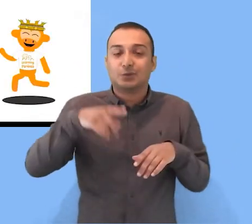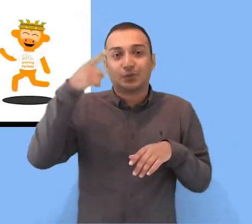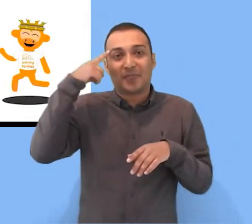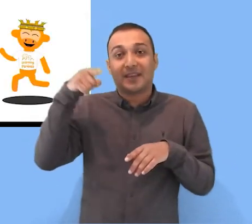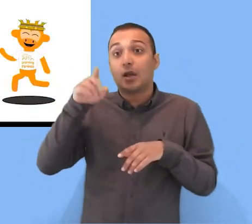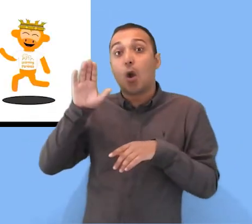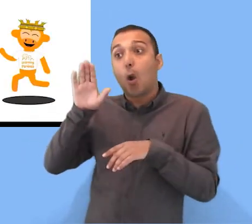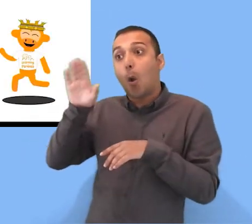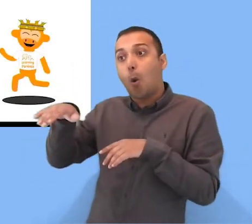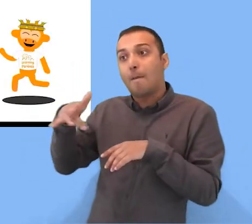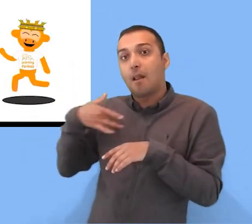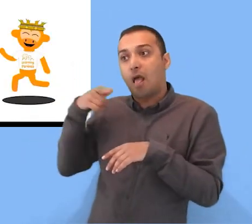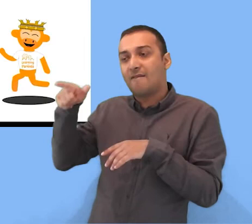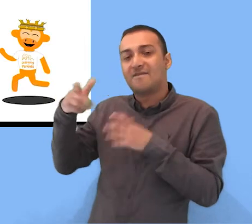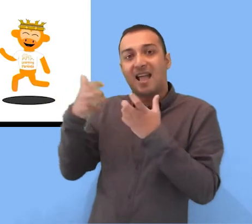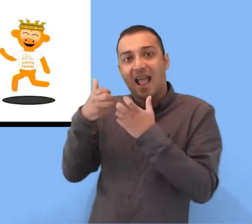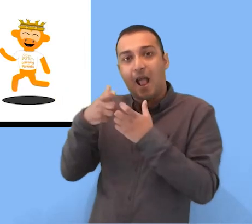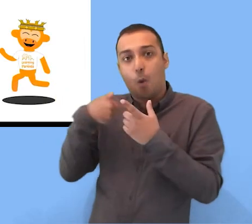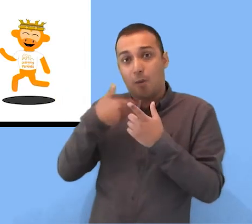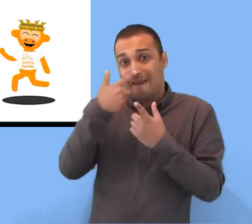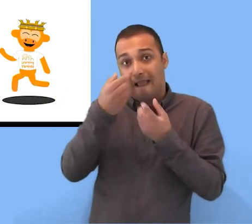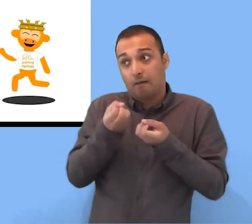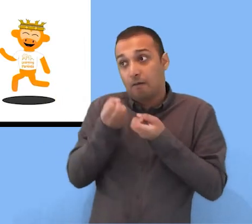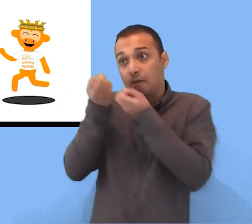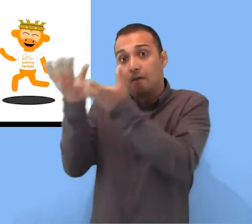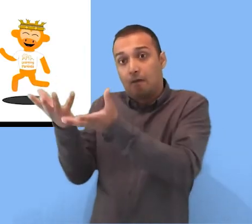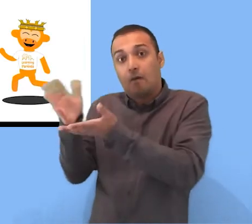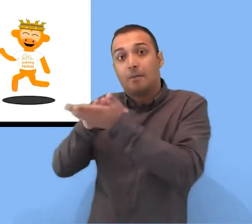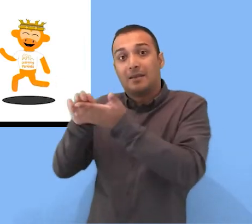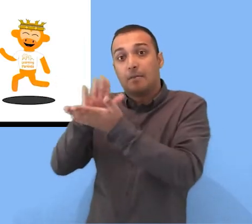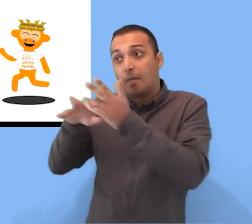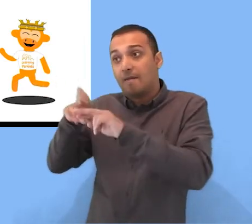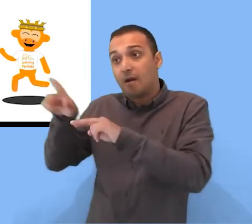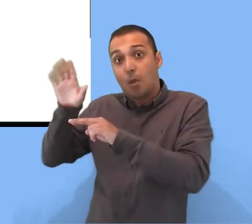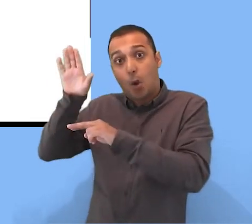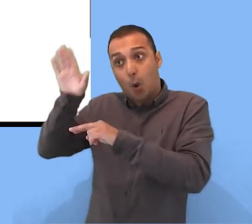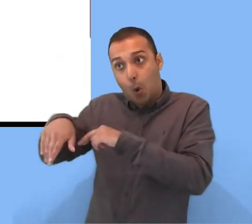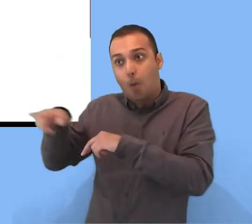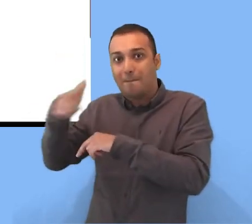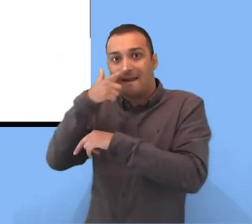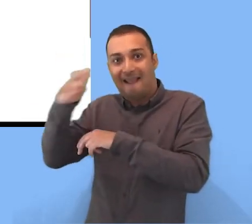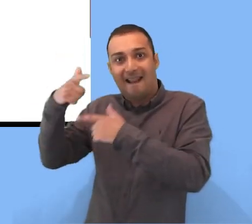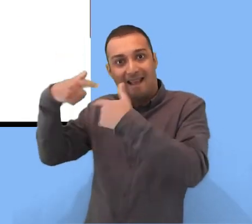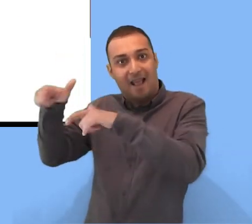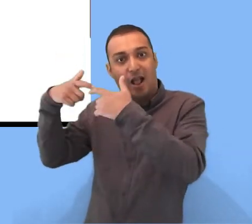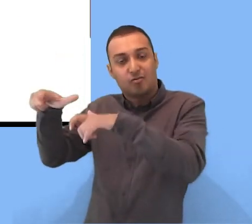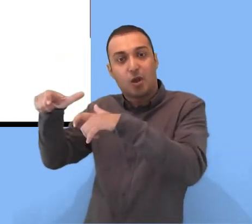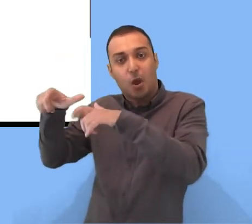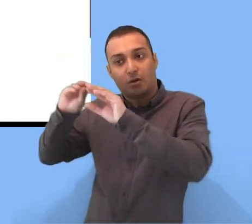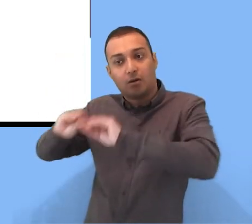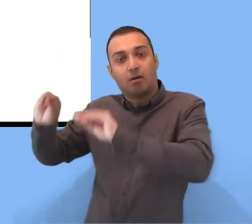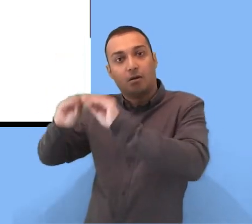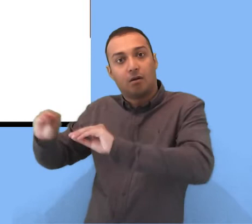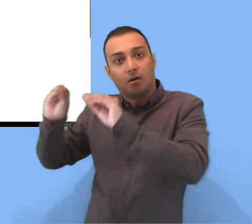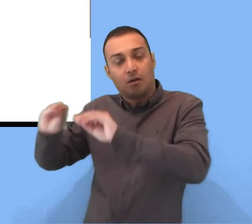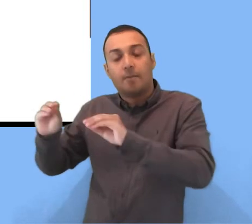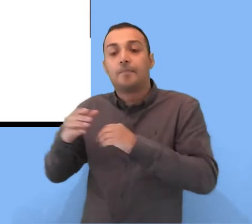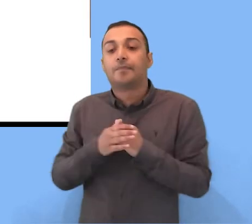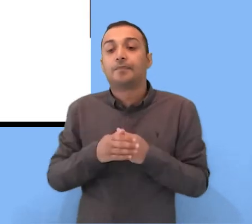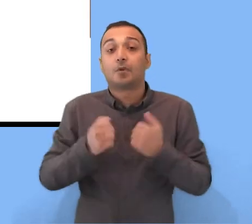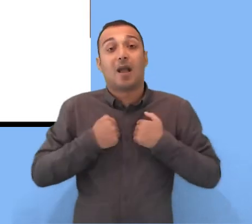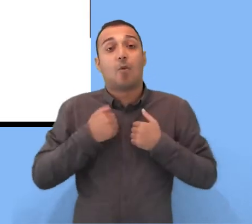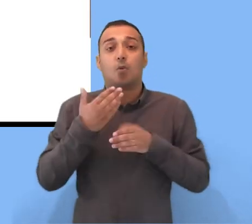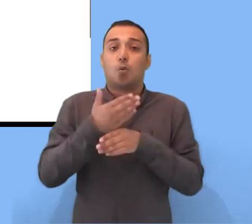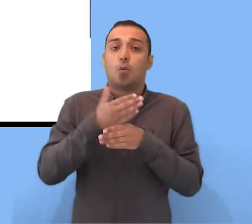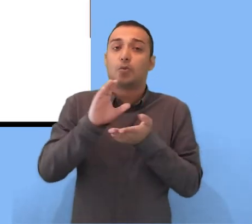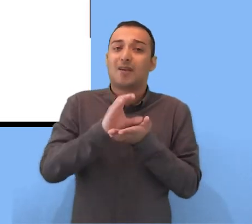So, as I mentioned, our charity's vision is that every child supported at home to fulfill their potential. And we have sort of two sides to our work. So briefly,